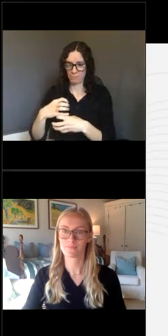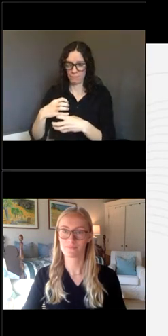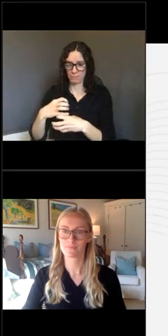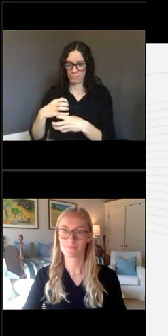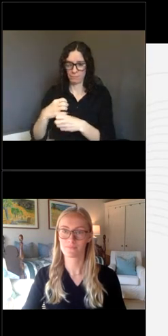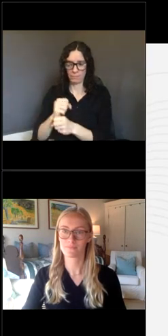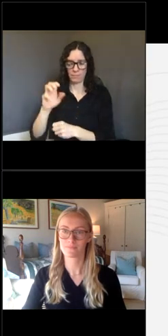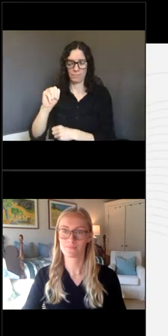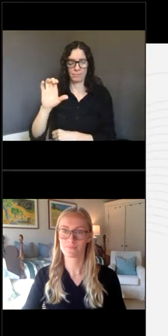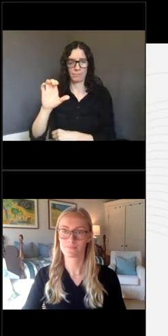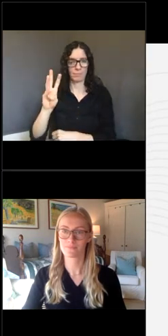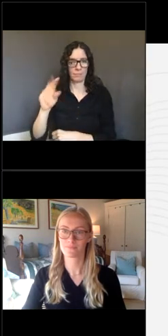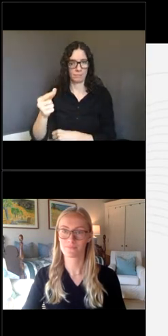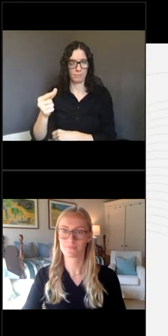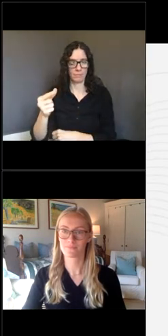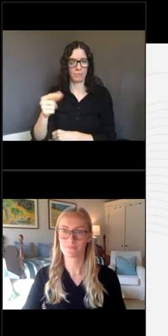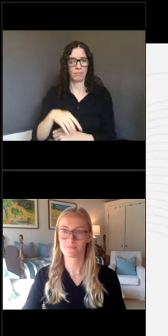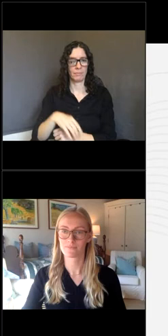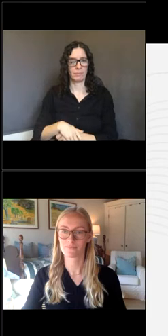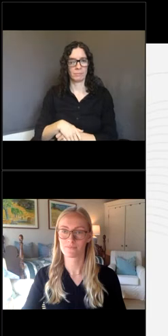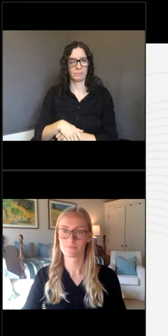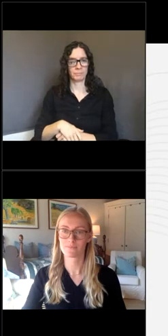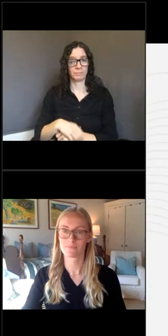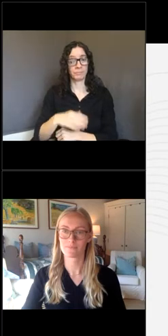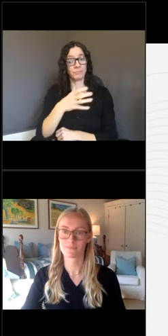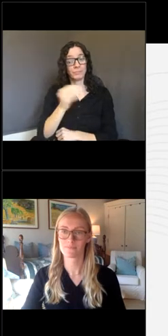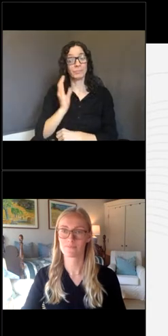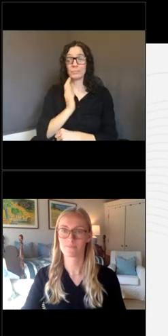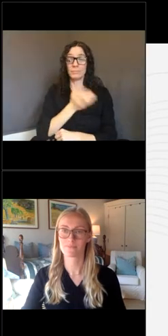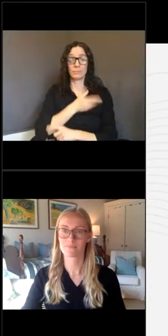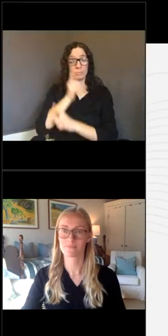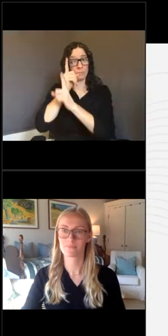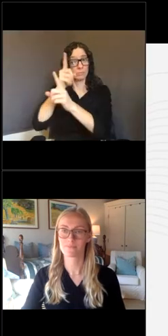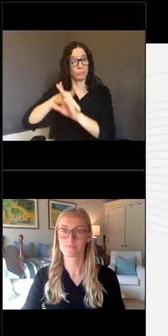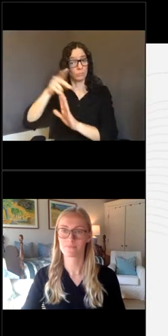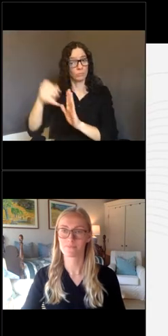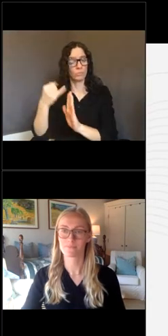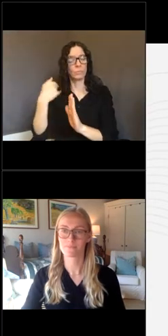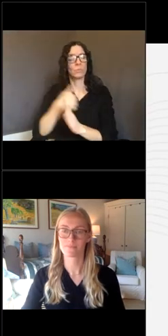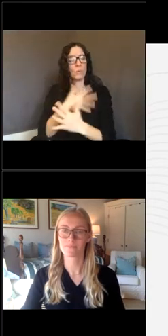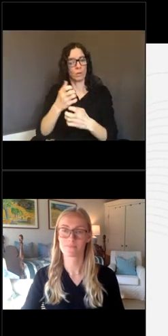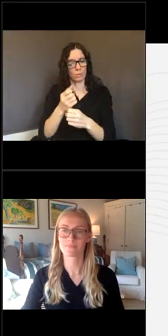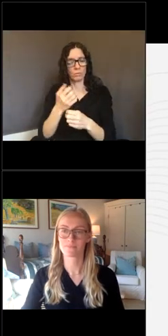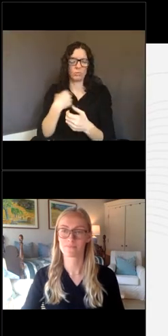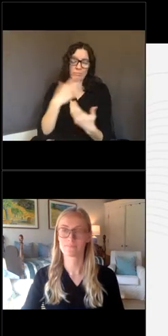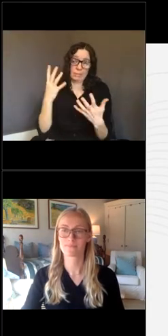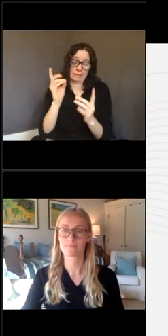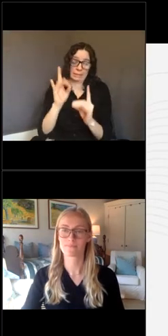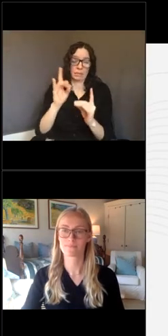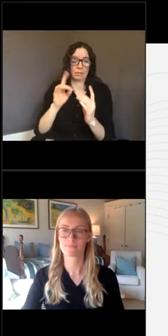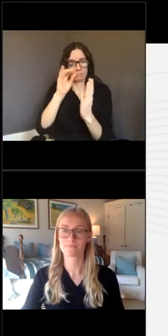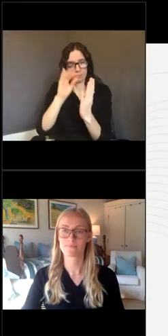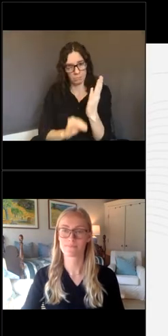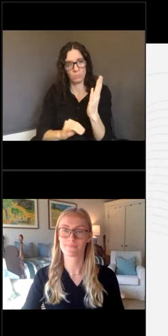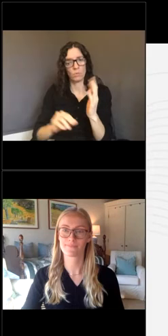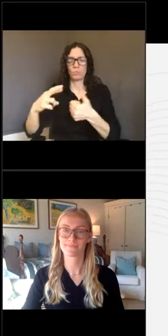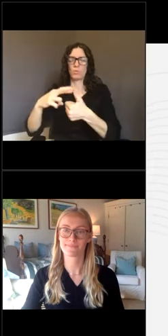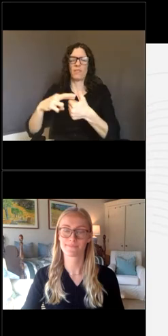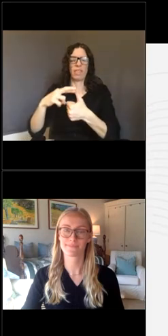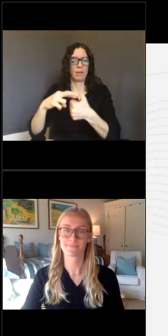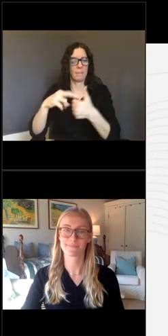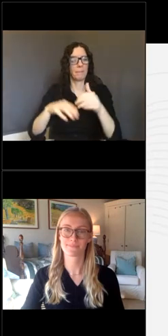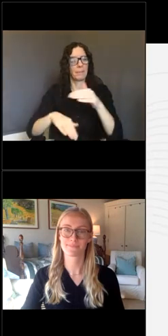producing rules of thumb for how one designs connectivity into marine protected areas. Mary will pick it